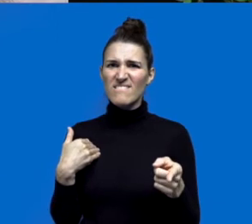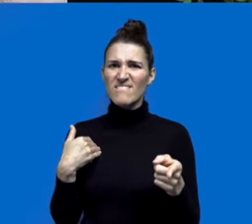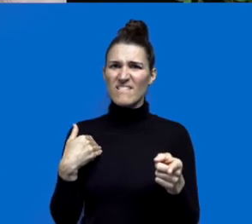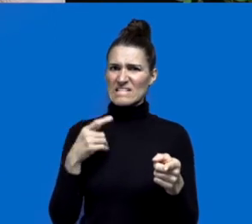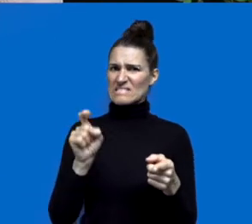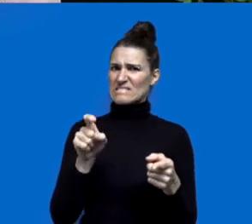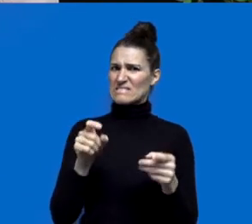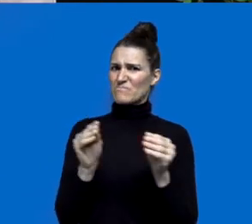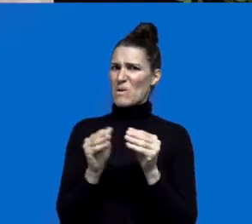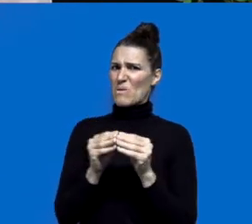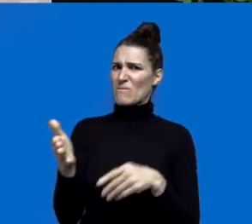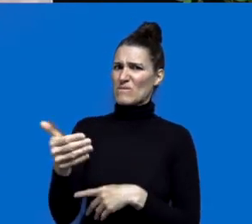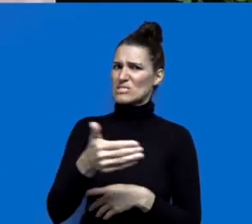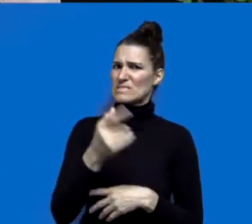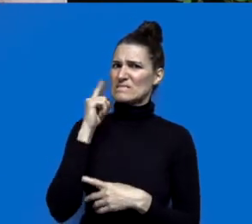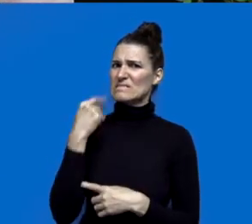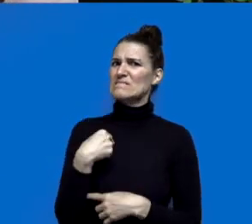to have more fish.